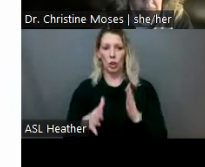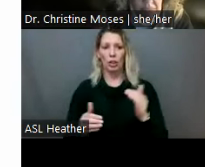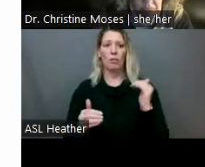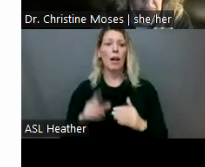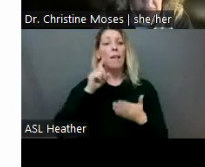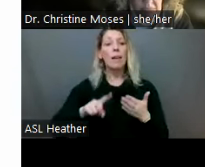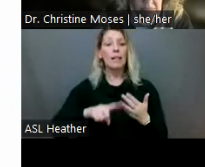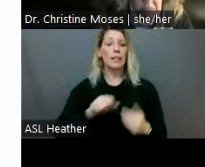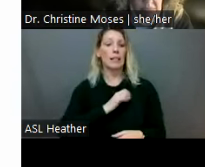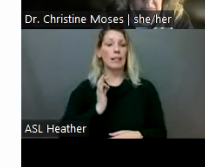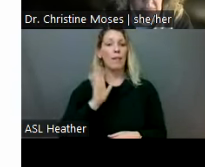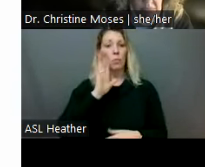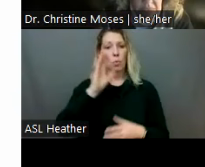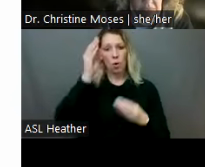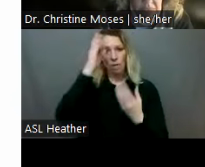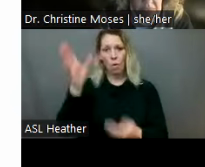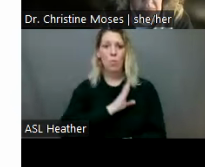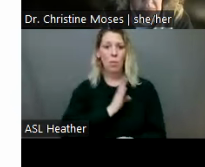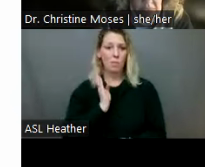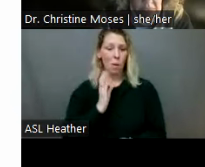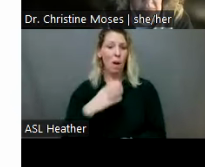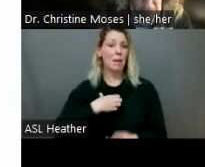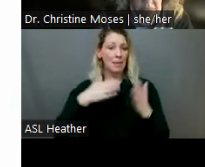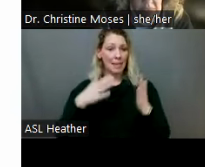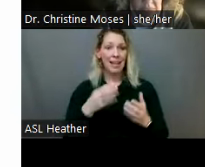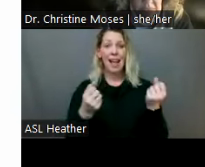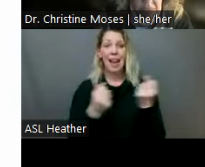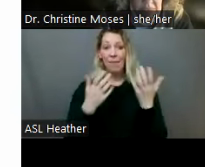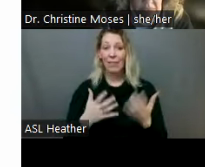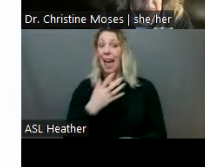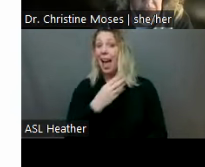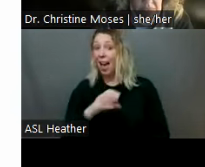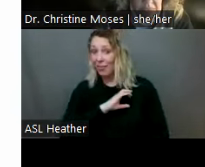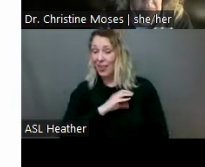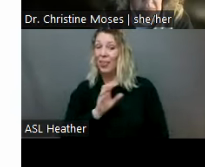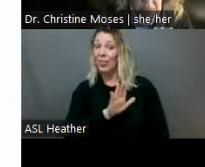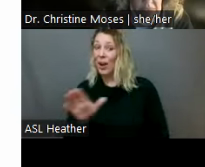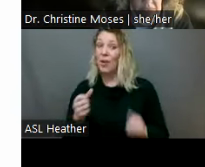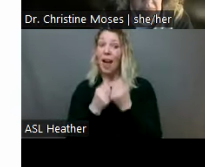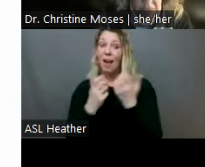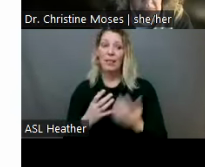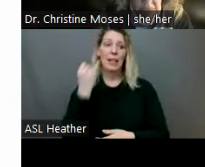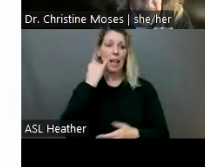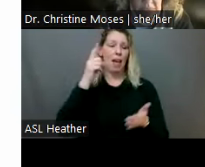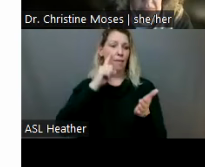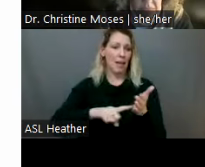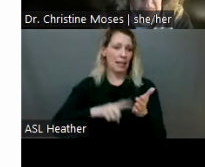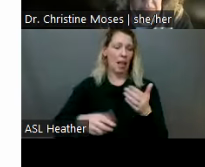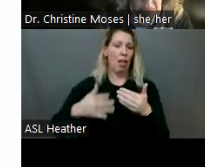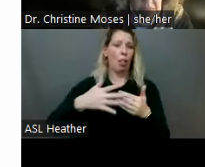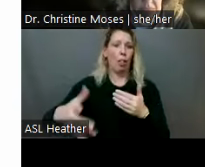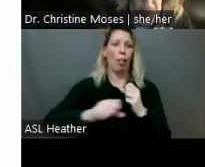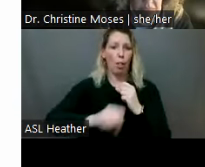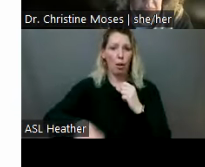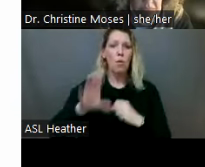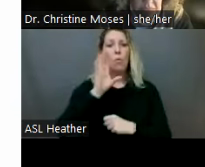staff shall inform the board, the complainant and their advocates, and the officers and their advocates if an investigation goes beyond the mandated timeline. They